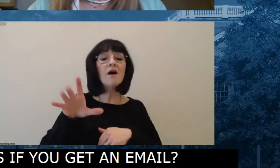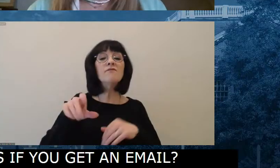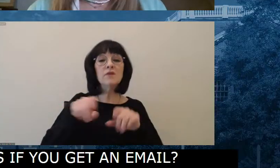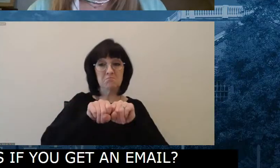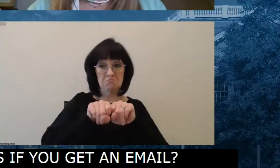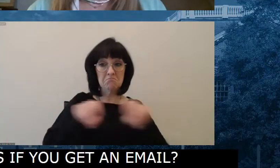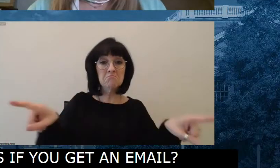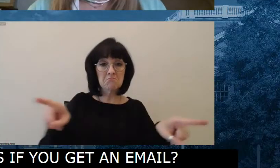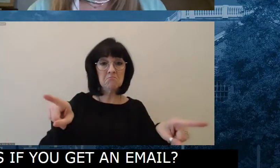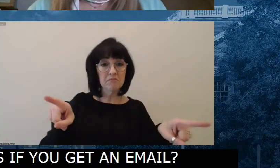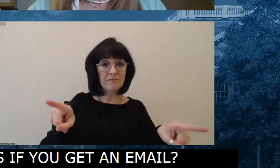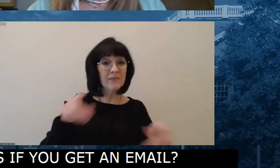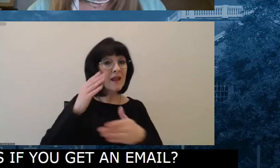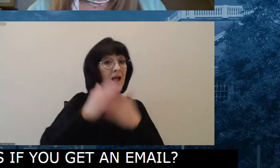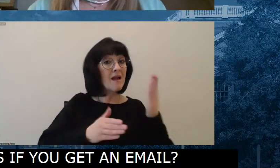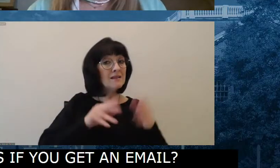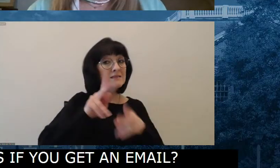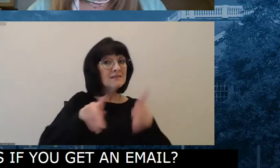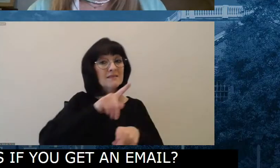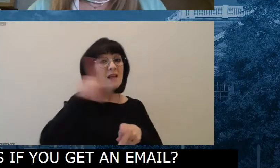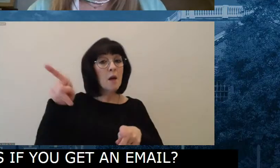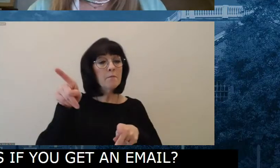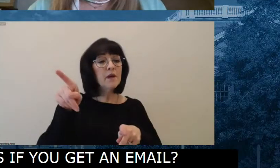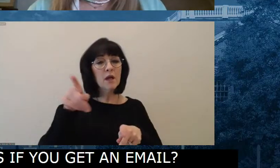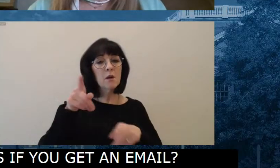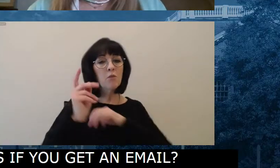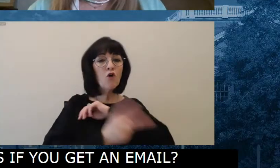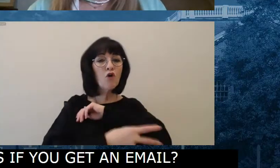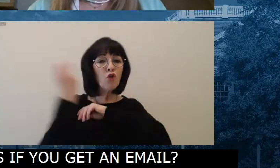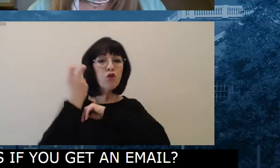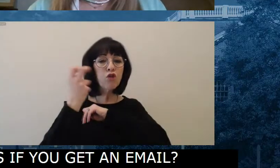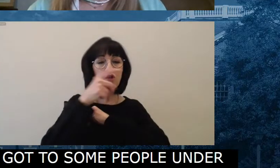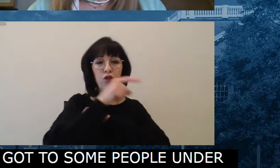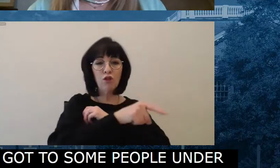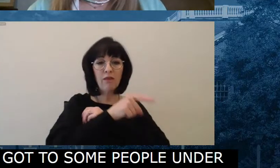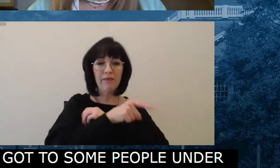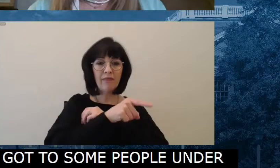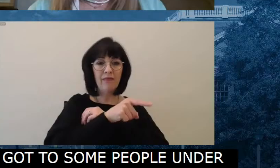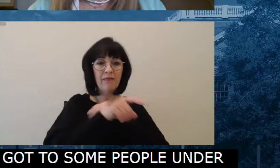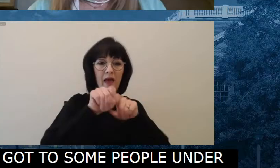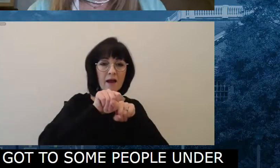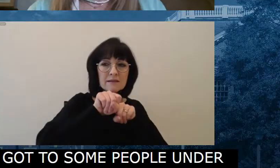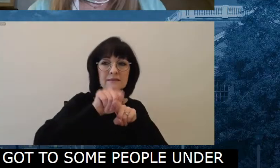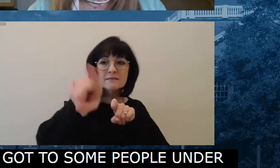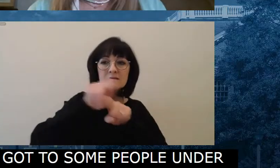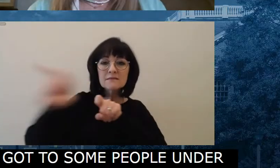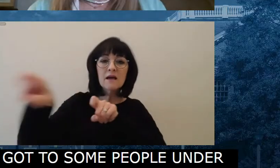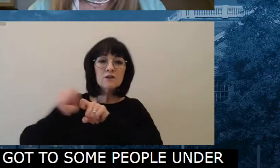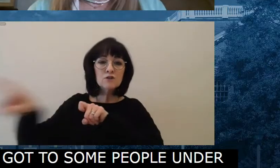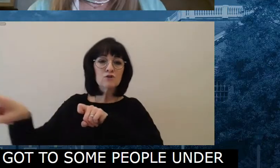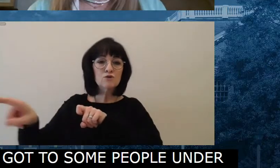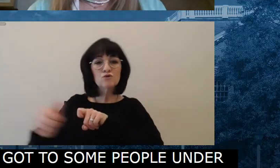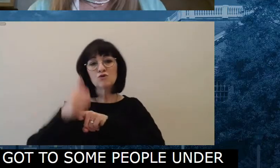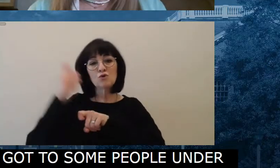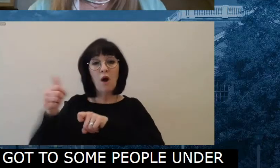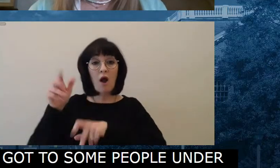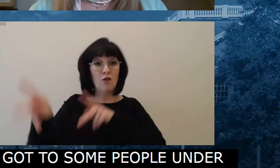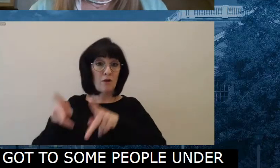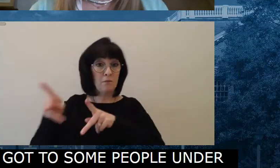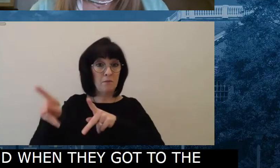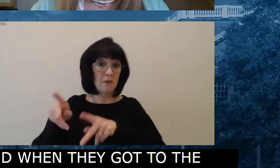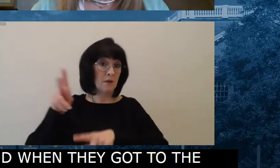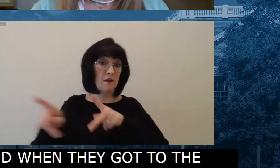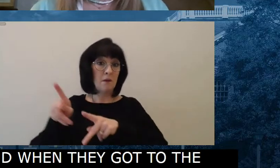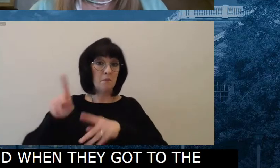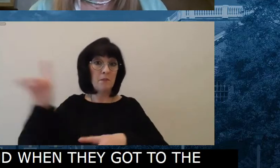week, under the age of 65. They registered, and then when they got to the site, they were denied their shot just because we